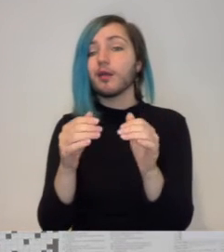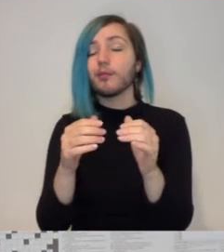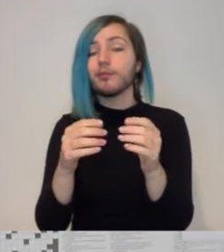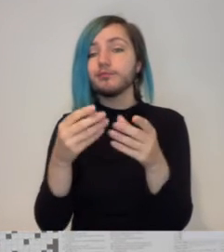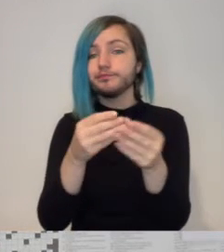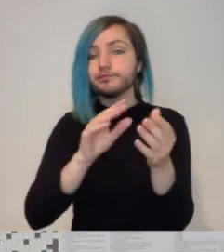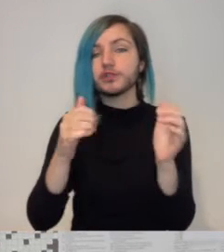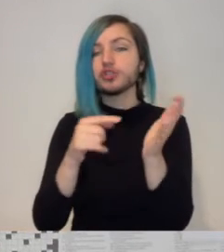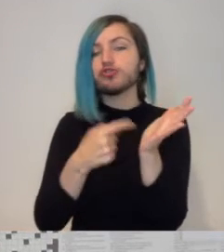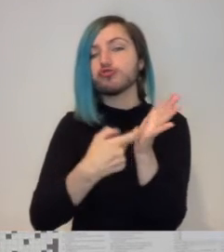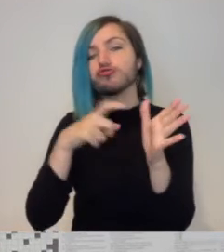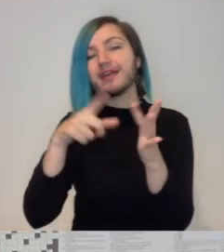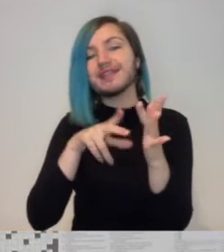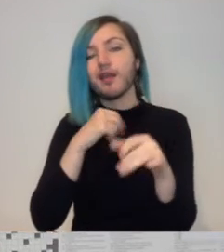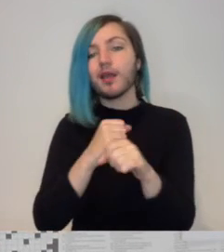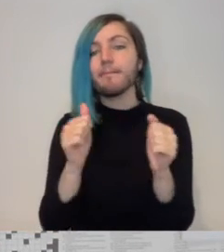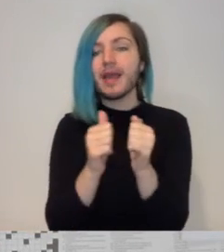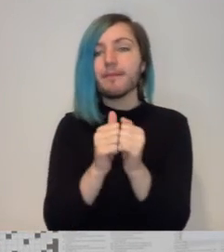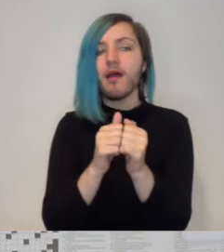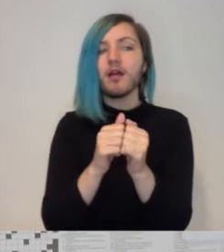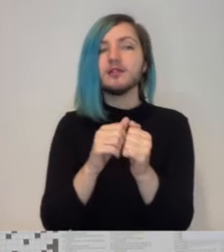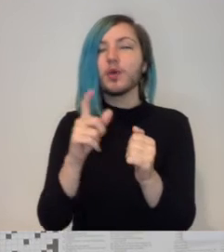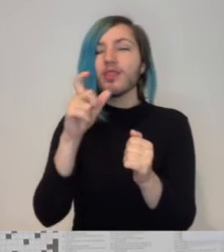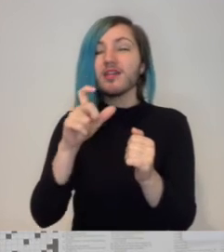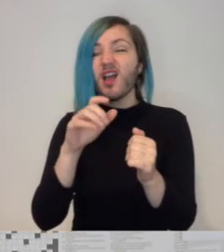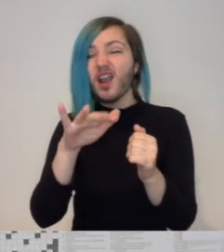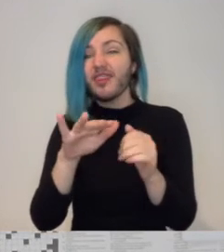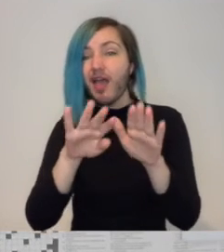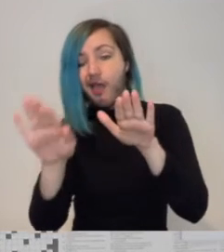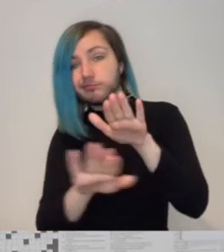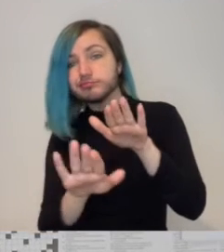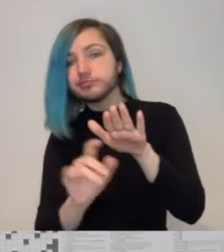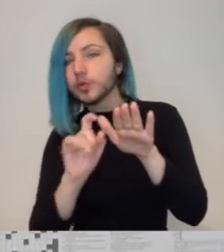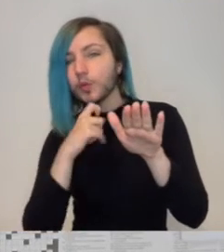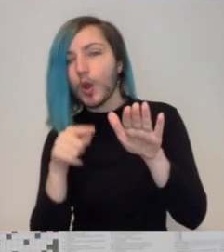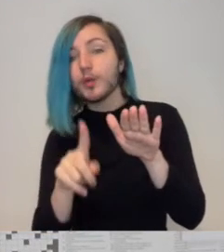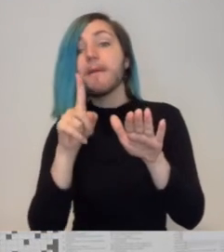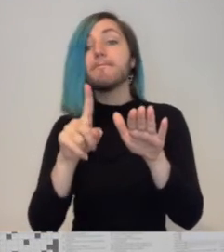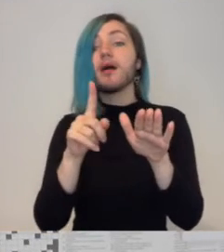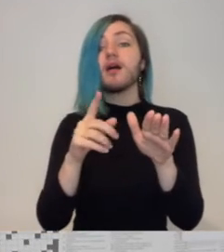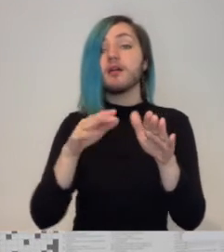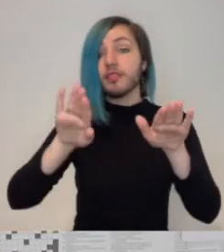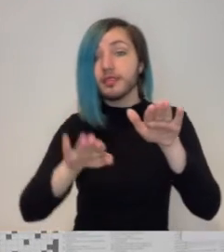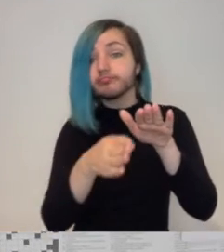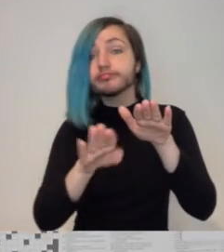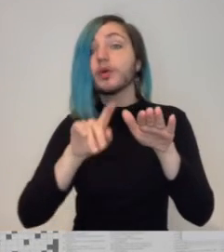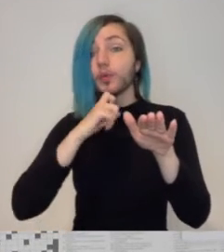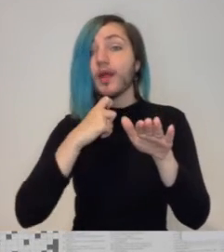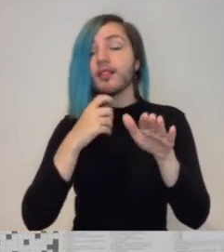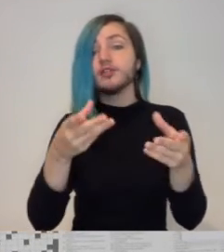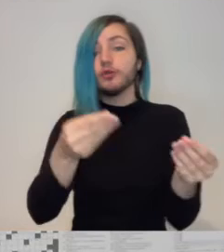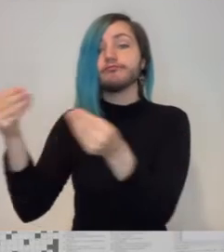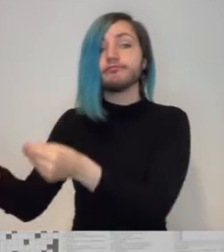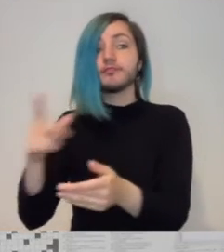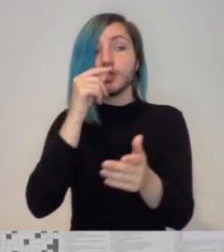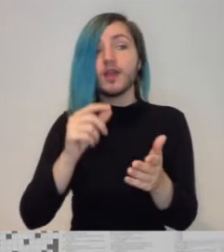from your pen, but it's going to engrave a mark, and you're probably going to want to go over it again after you've finished, or even as you